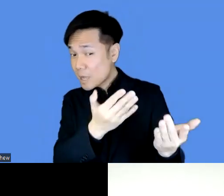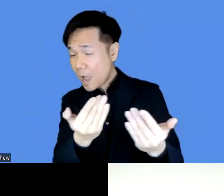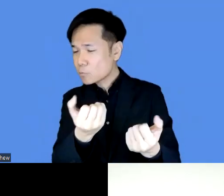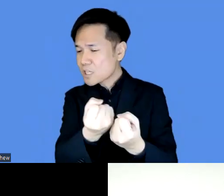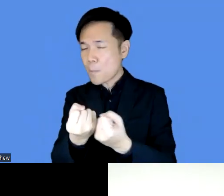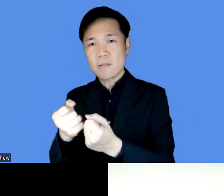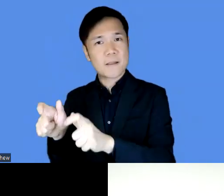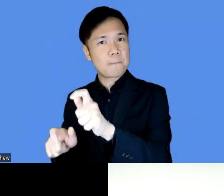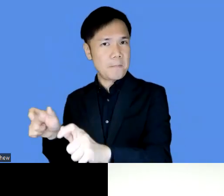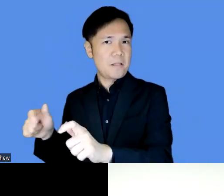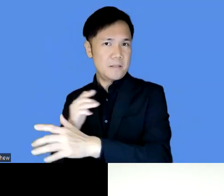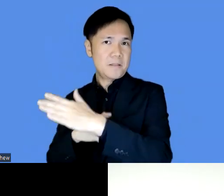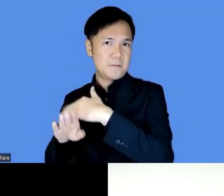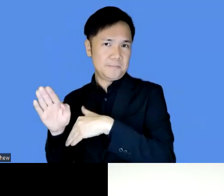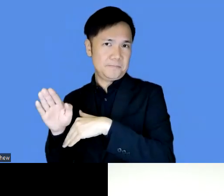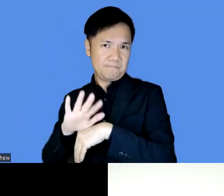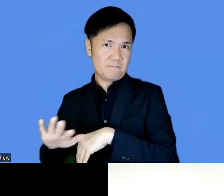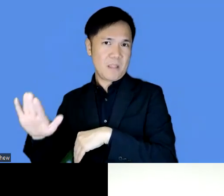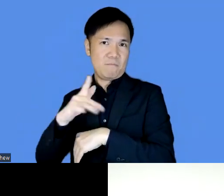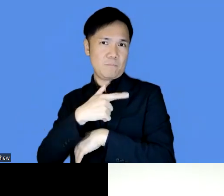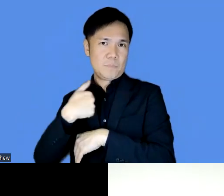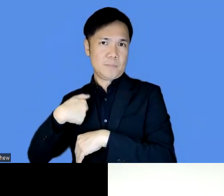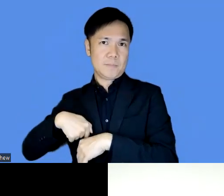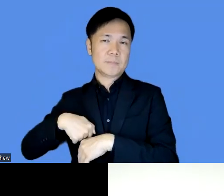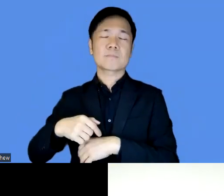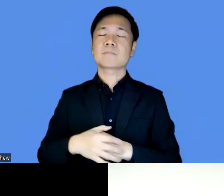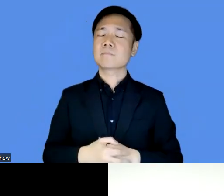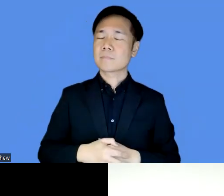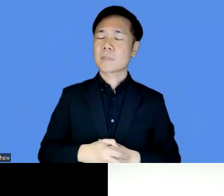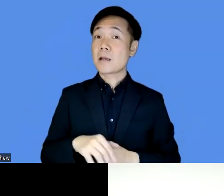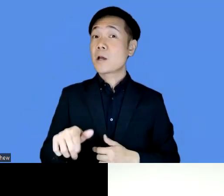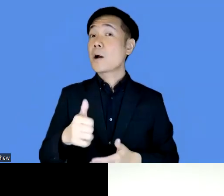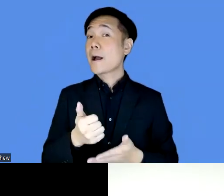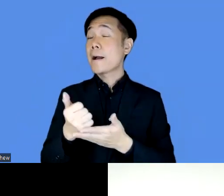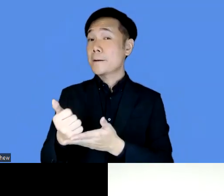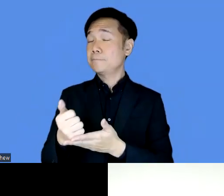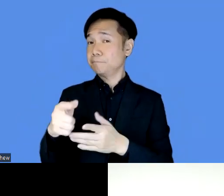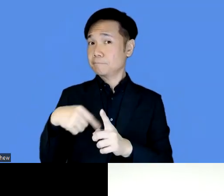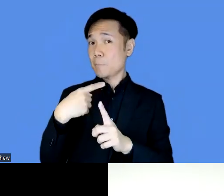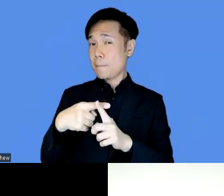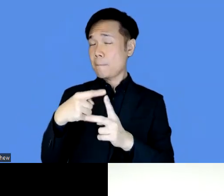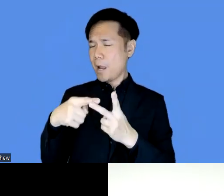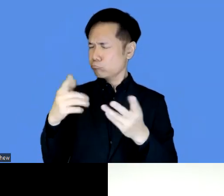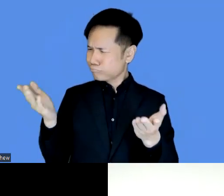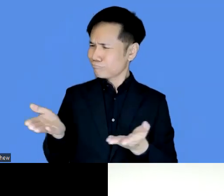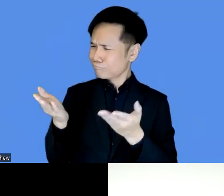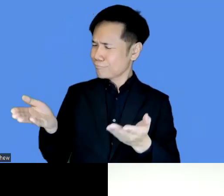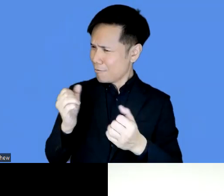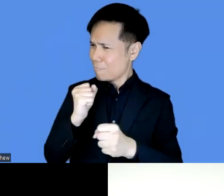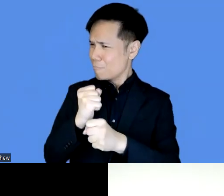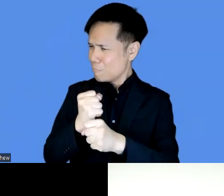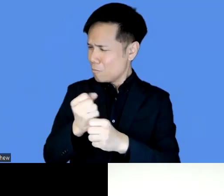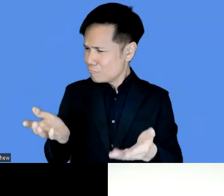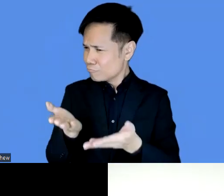support. So now we are not only providing passive care, but also providing active care and support to them.